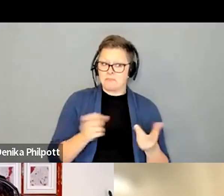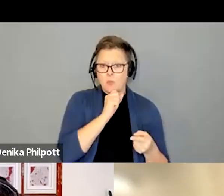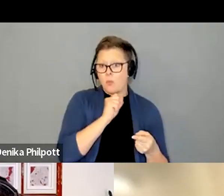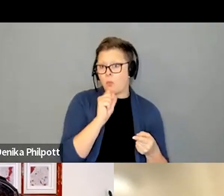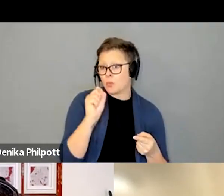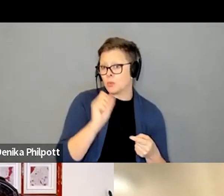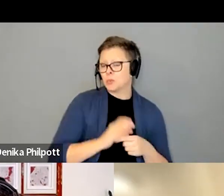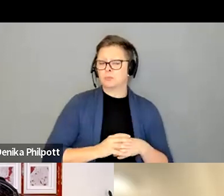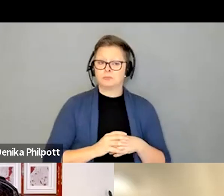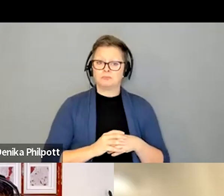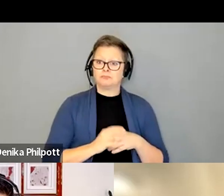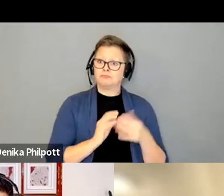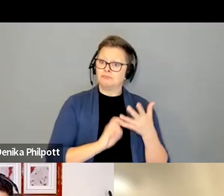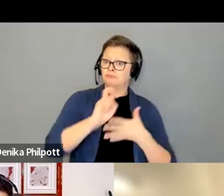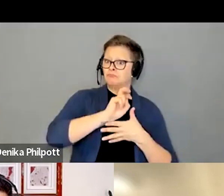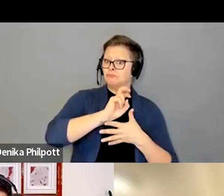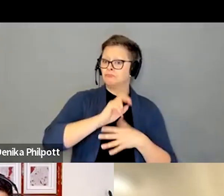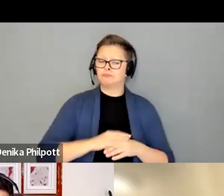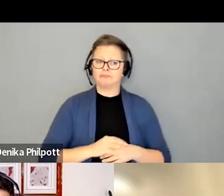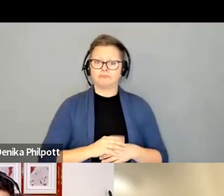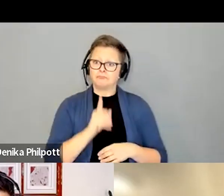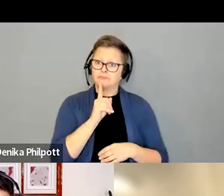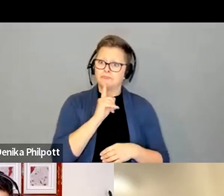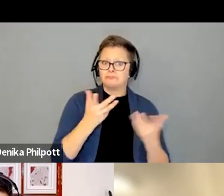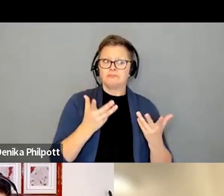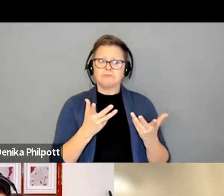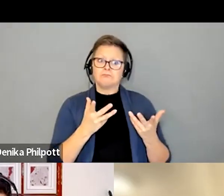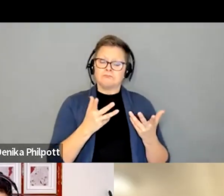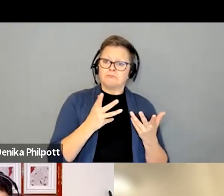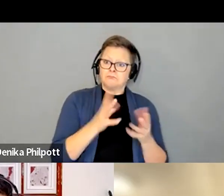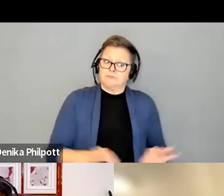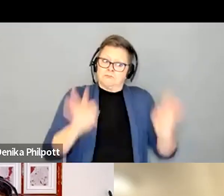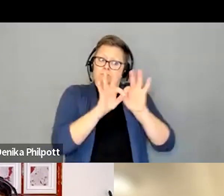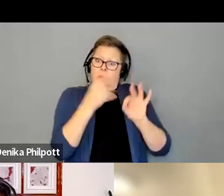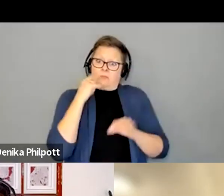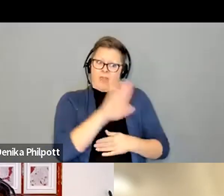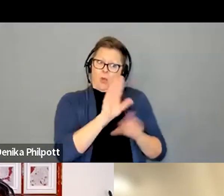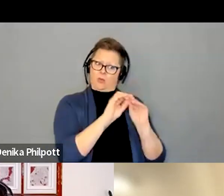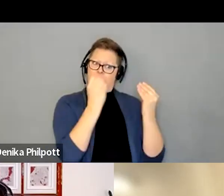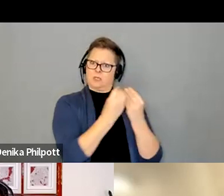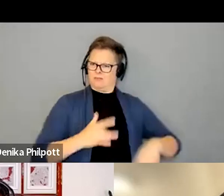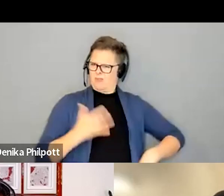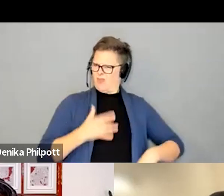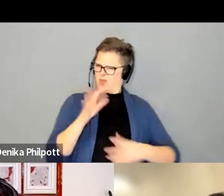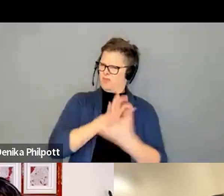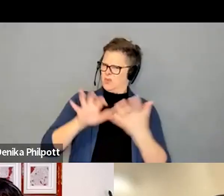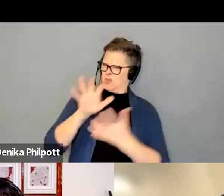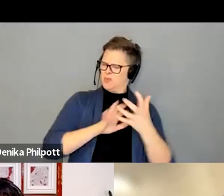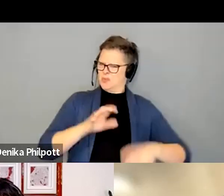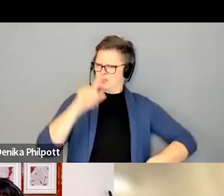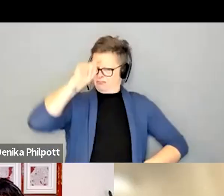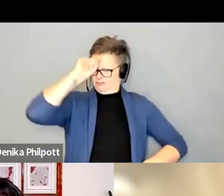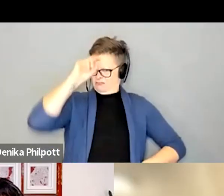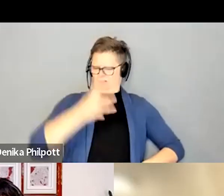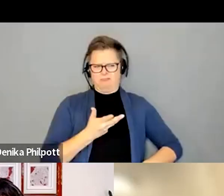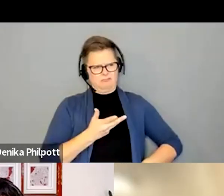careers, and they were relatively high up and influential in the organization. So that made me a little bit confused about it. But when you